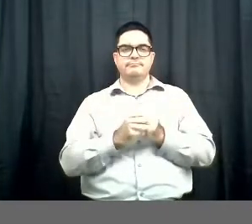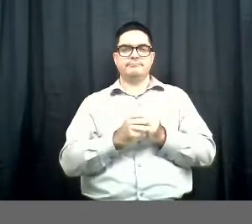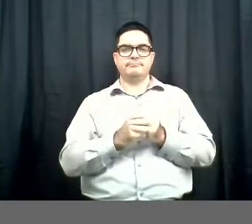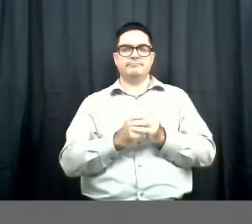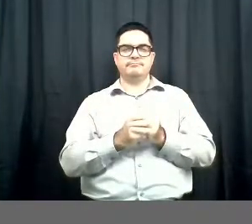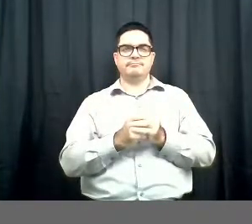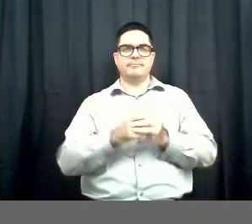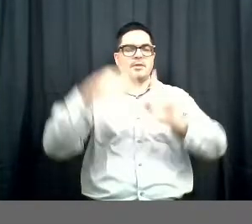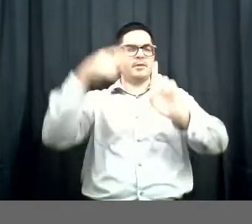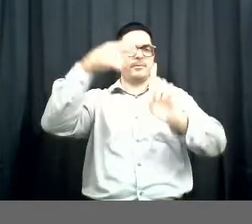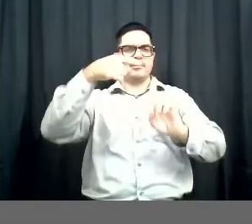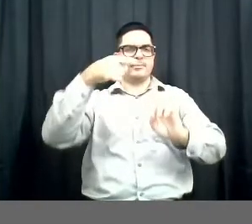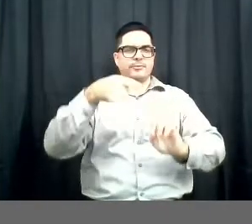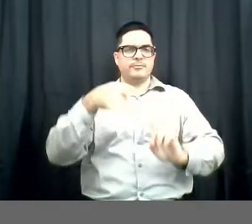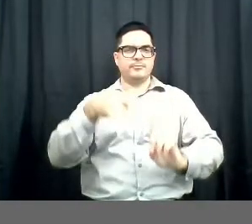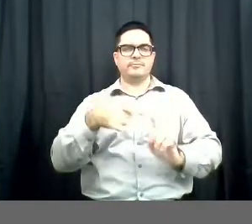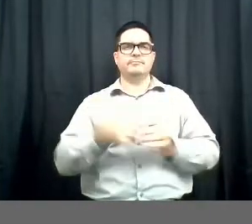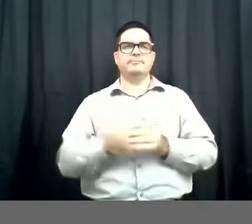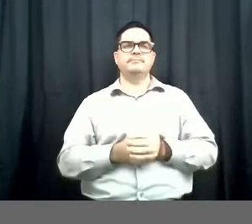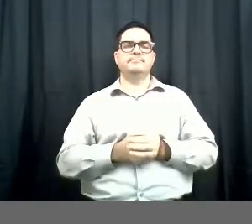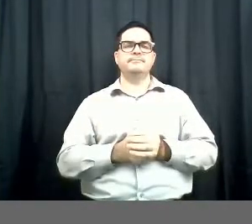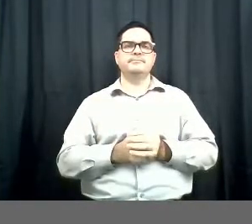of the CVI.